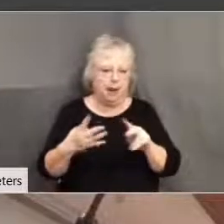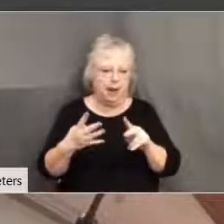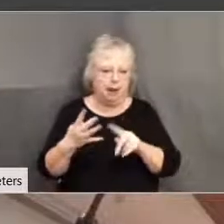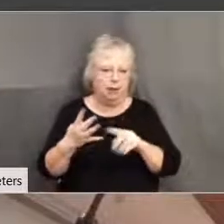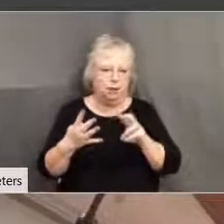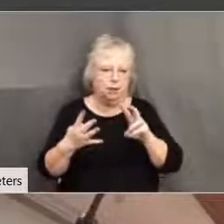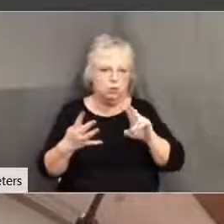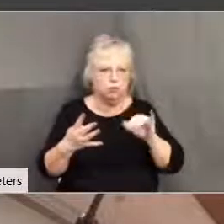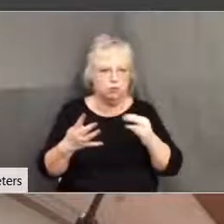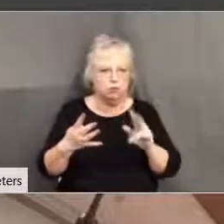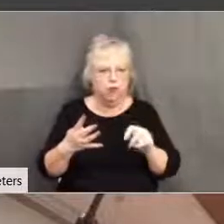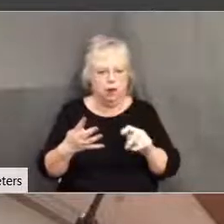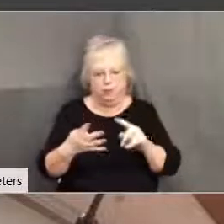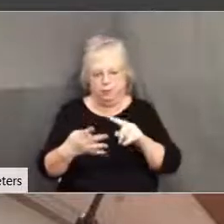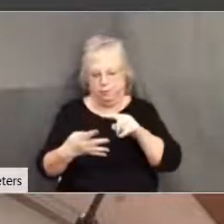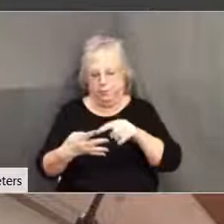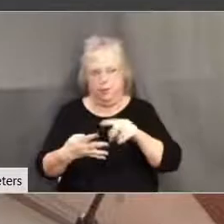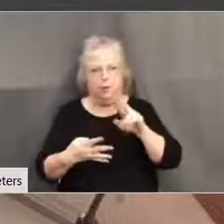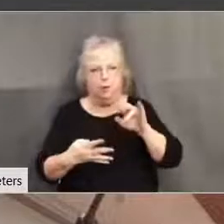Yes, thank you, Mayor.